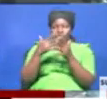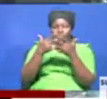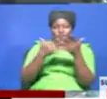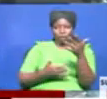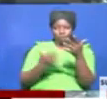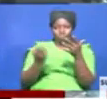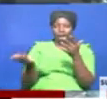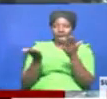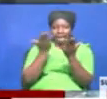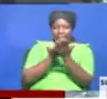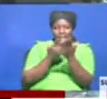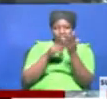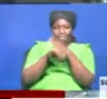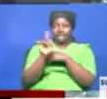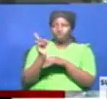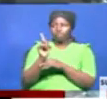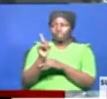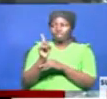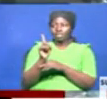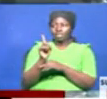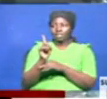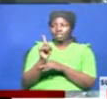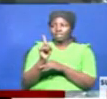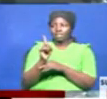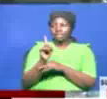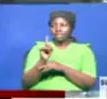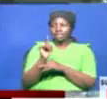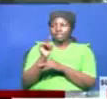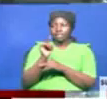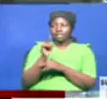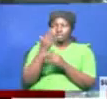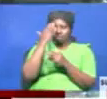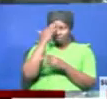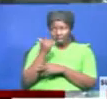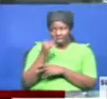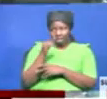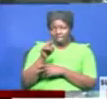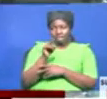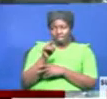Nairobi. And this is partly because it was a